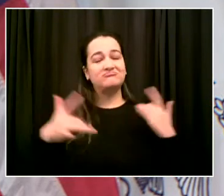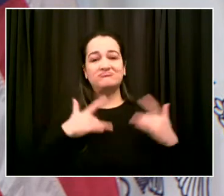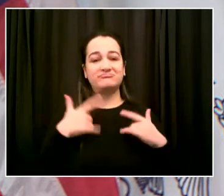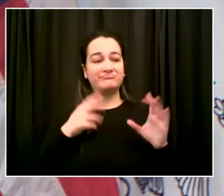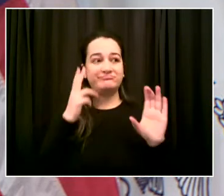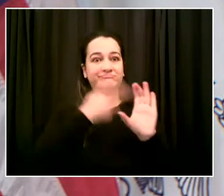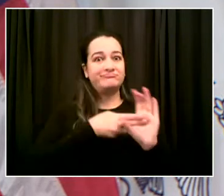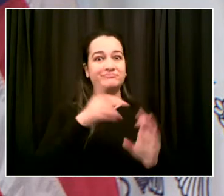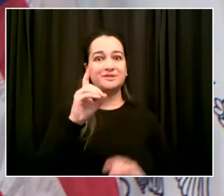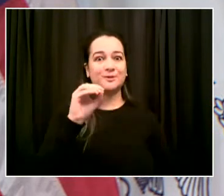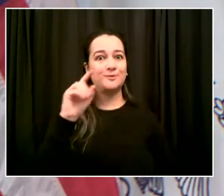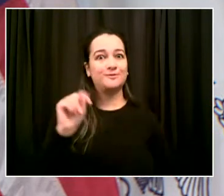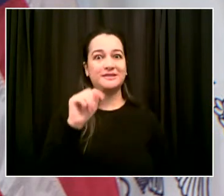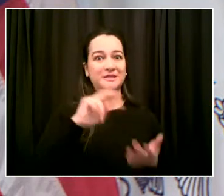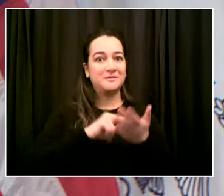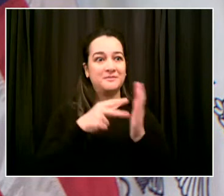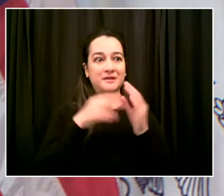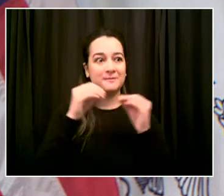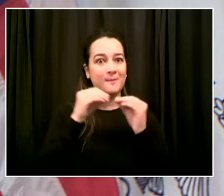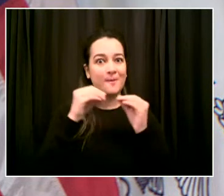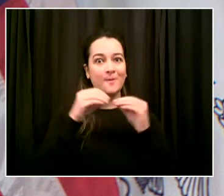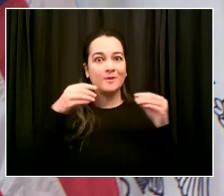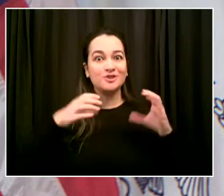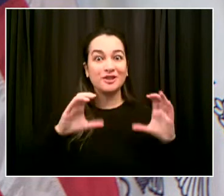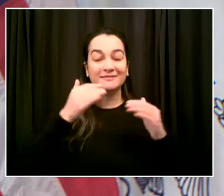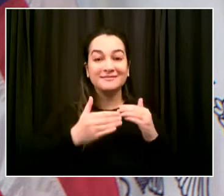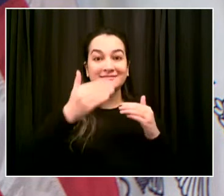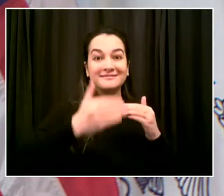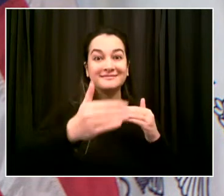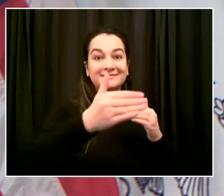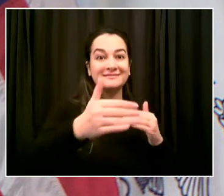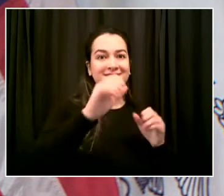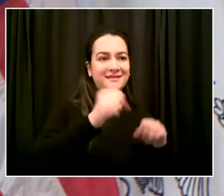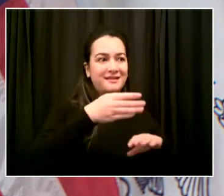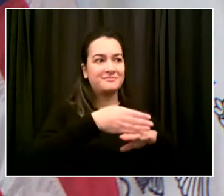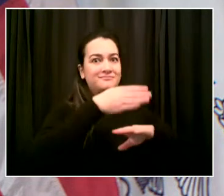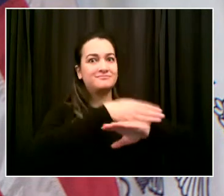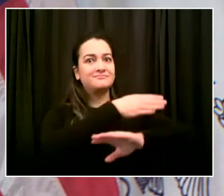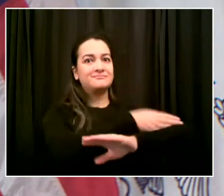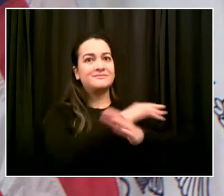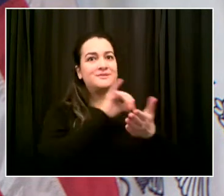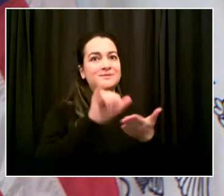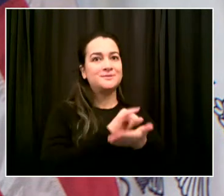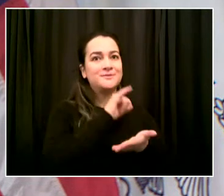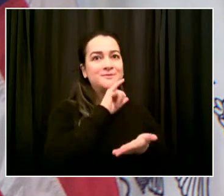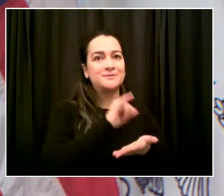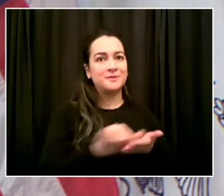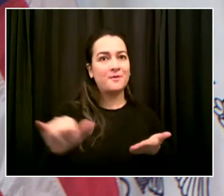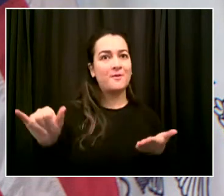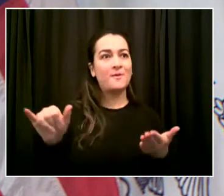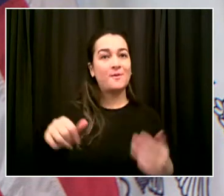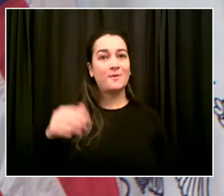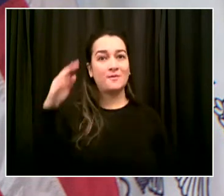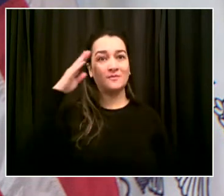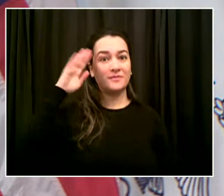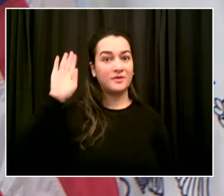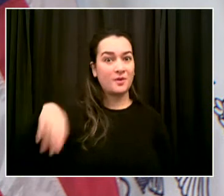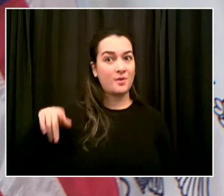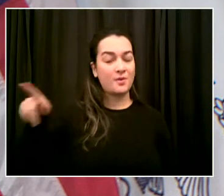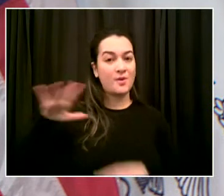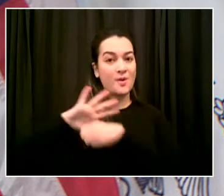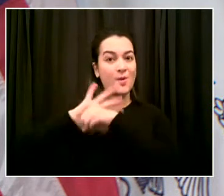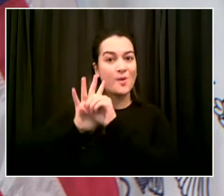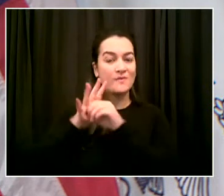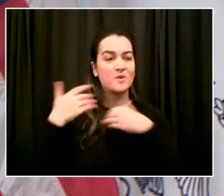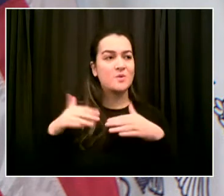vision behind, beats back COVID-19, protects our environment, and builds a fair, safe, and equitable recovery for all of